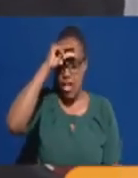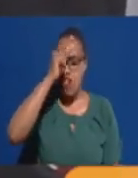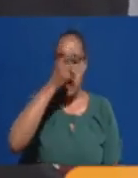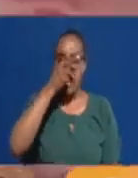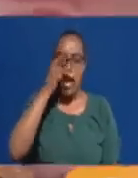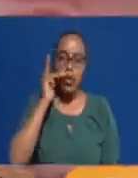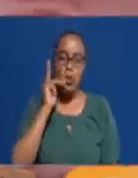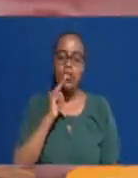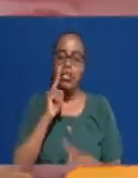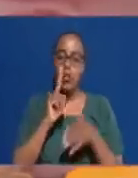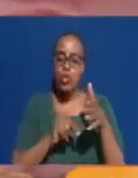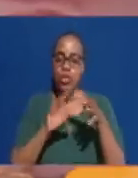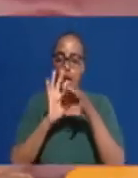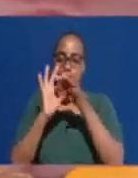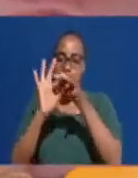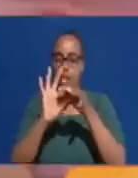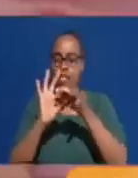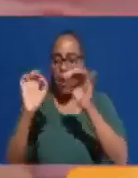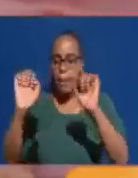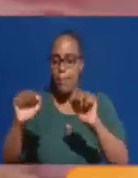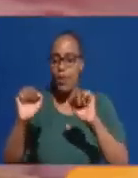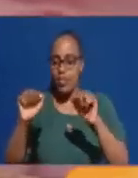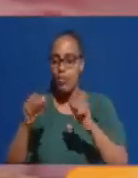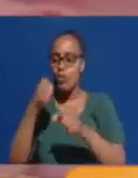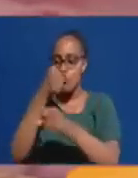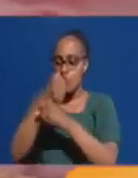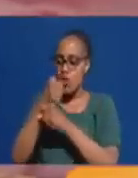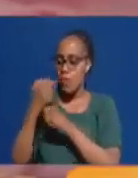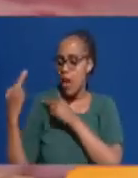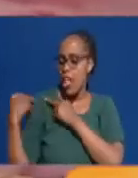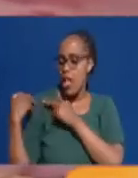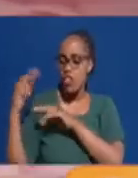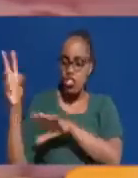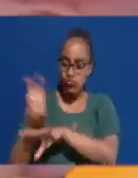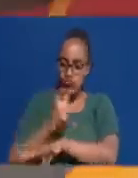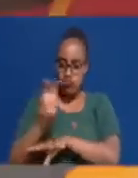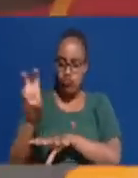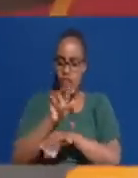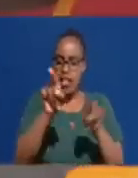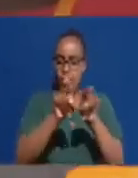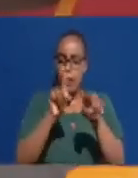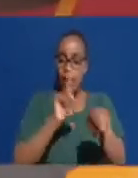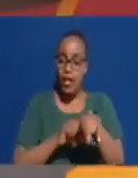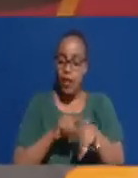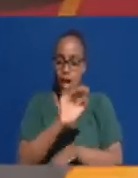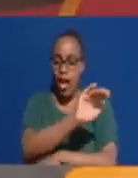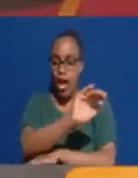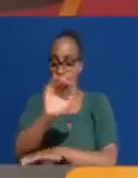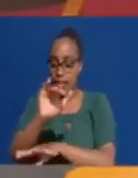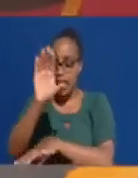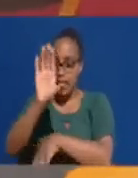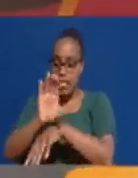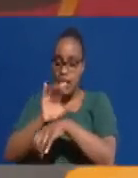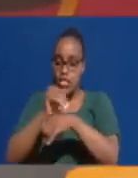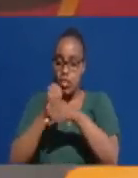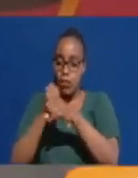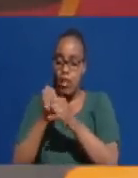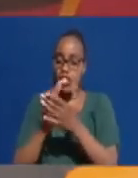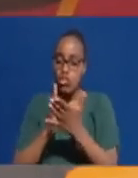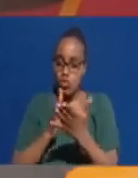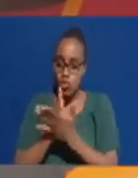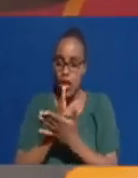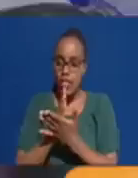the assurance that Azimio will be playing its oversight role as the opposition and at the same time calling on the church to ensure it leverages